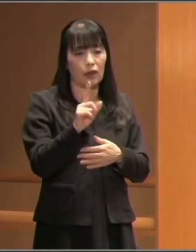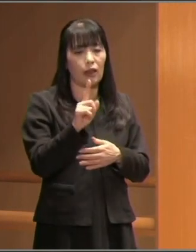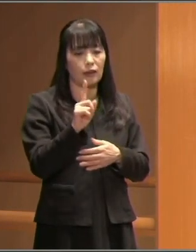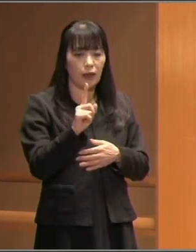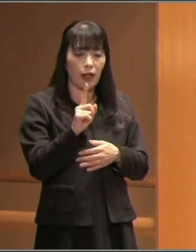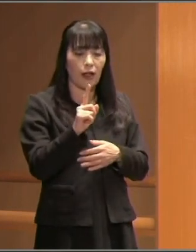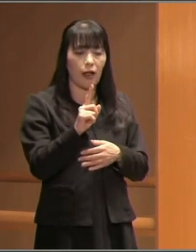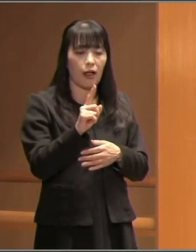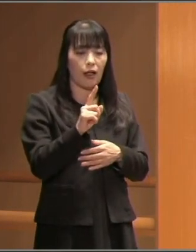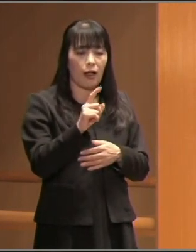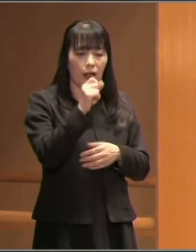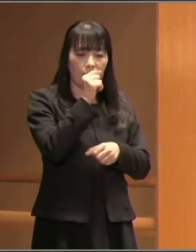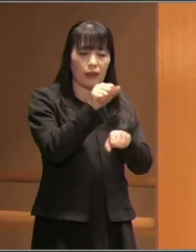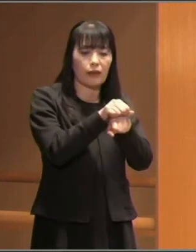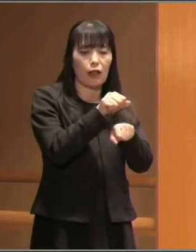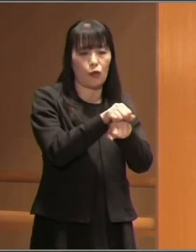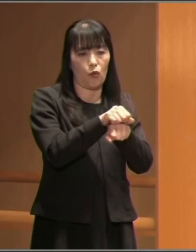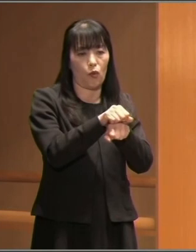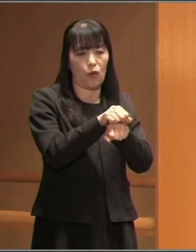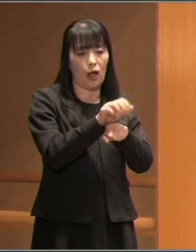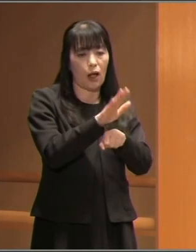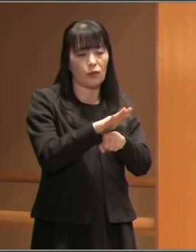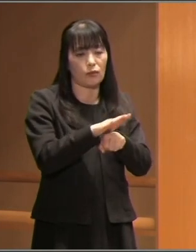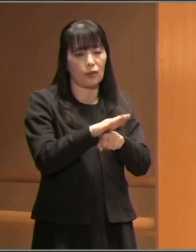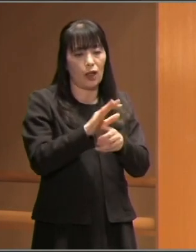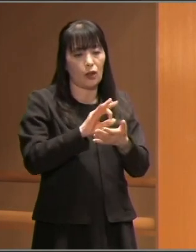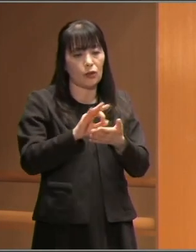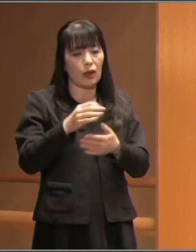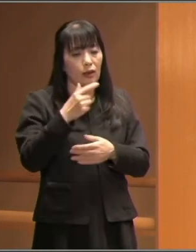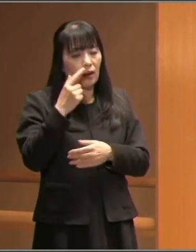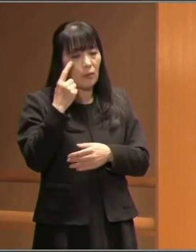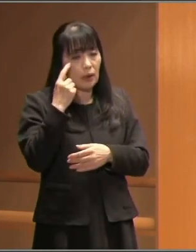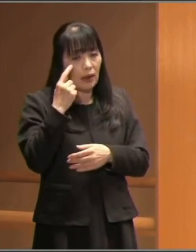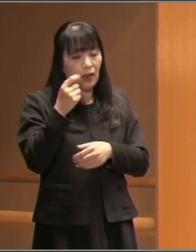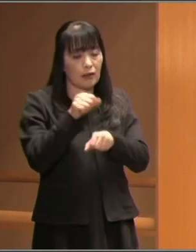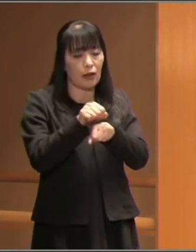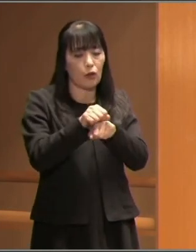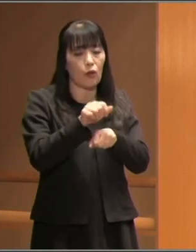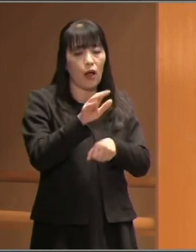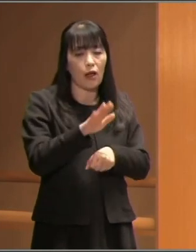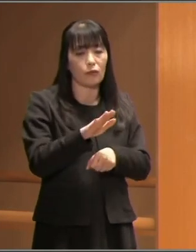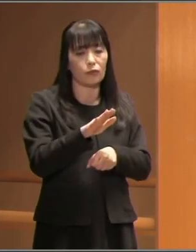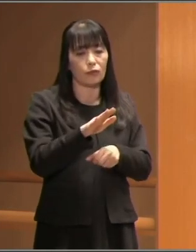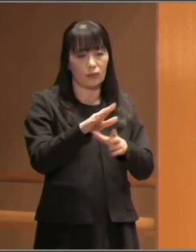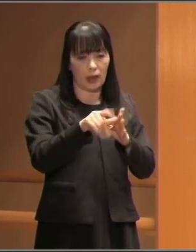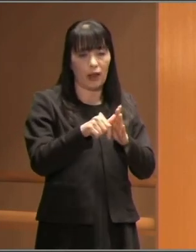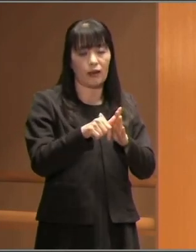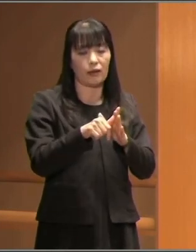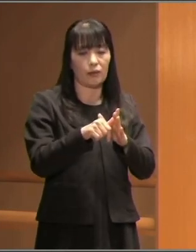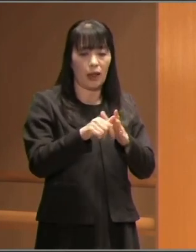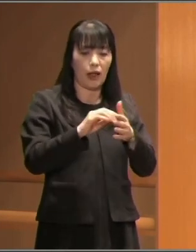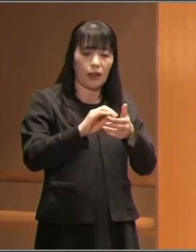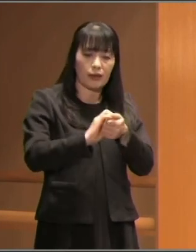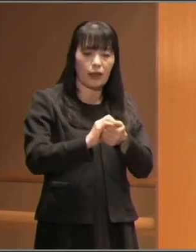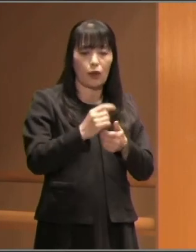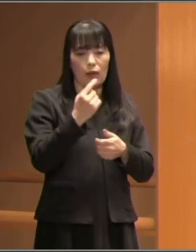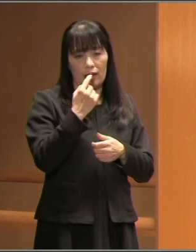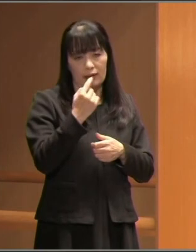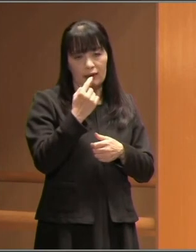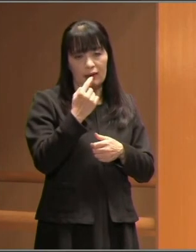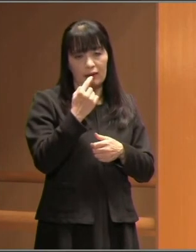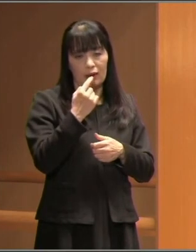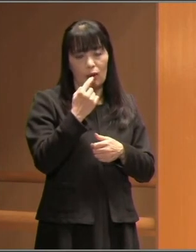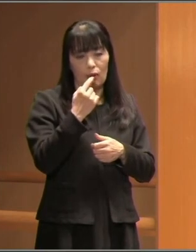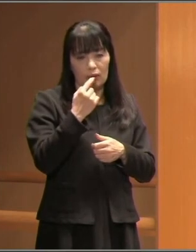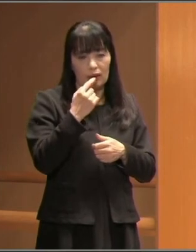you have any ideas or any interest that you would like to use any particular materials or parts for automobiles,